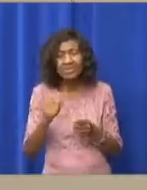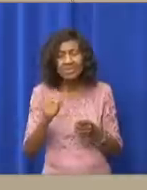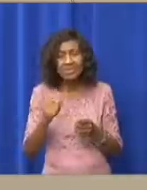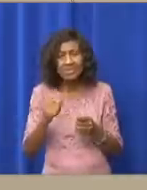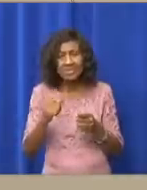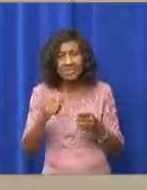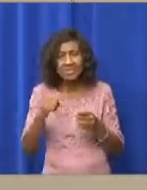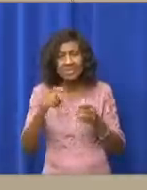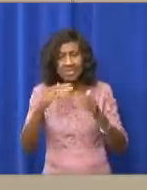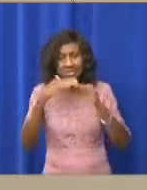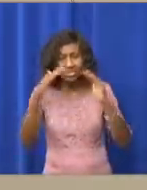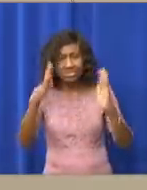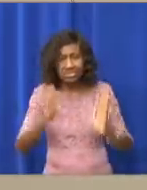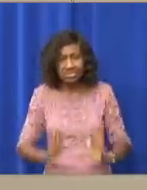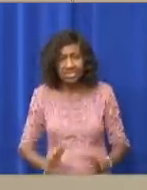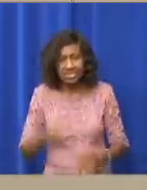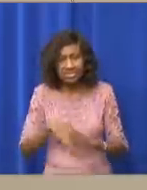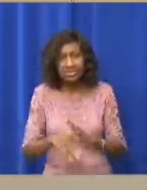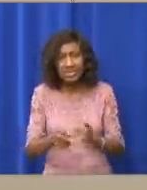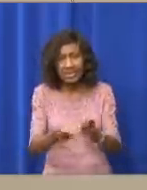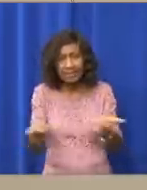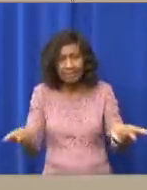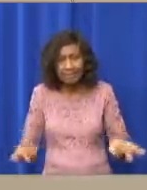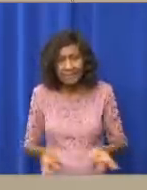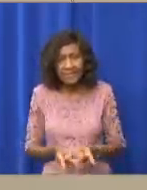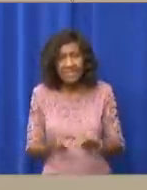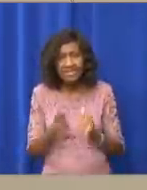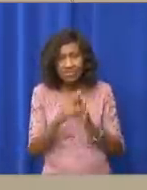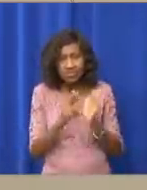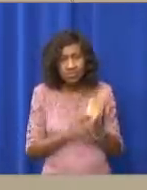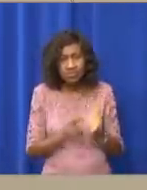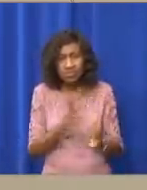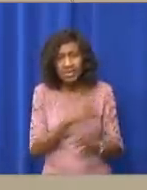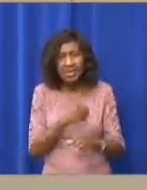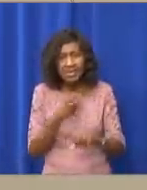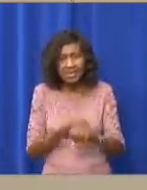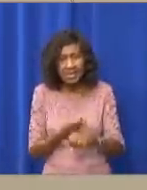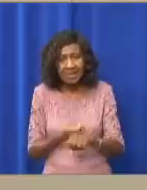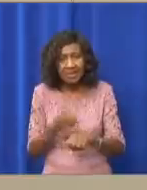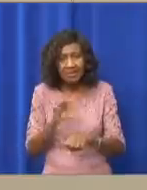shelter-in-place provisions and the hard curfew.